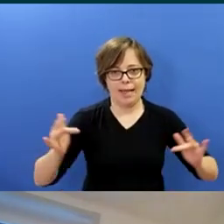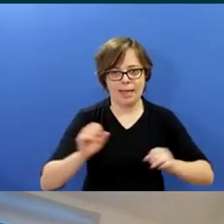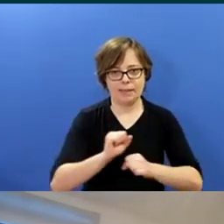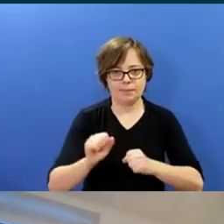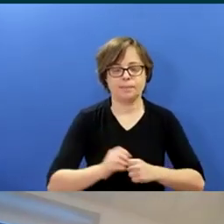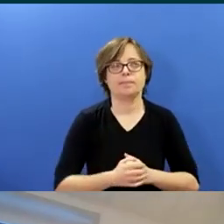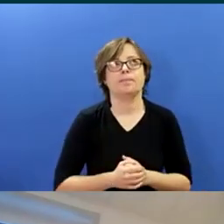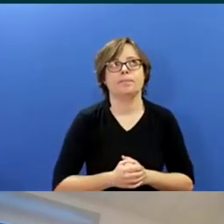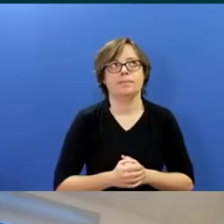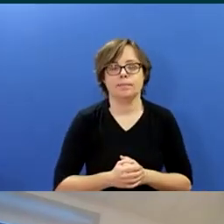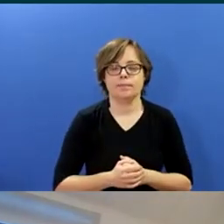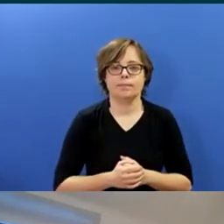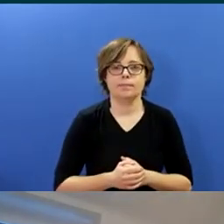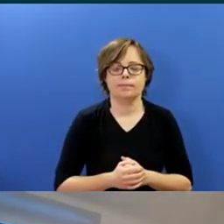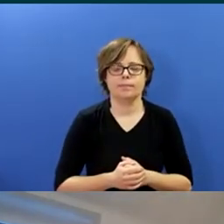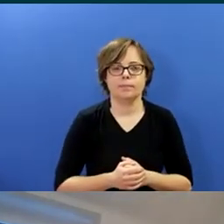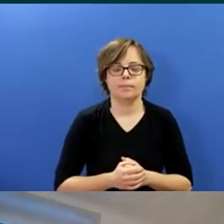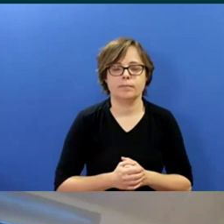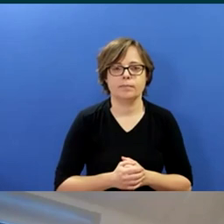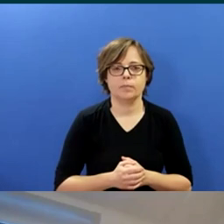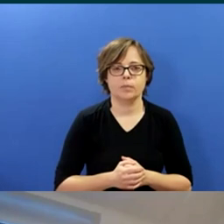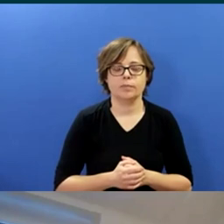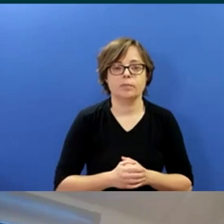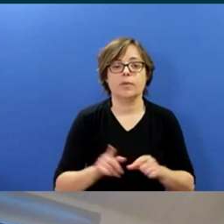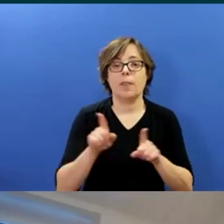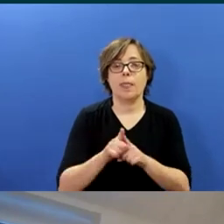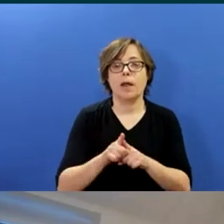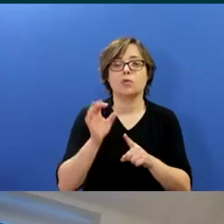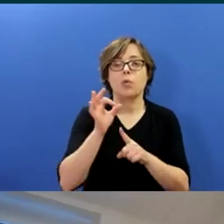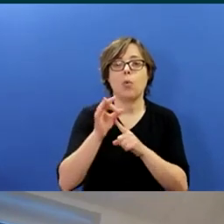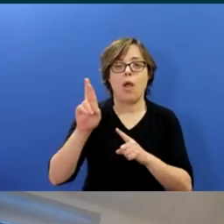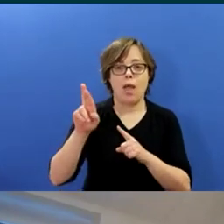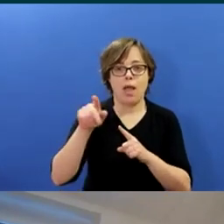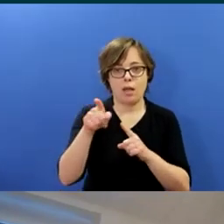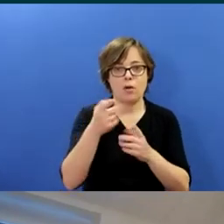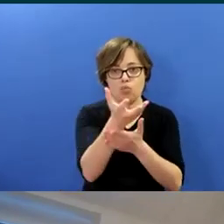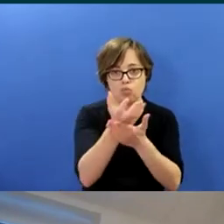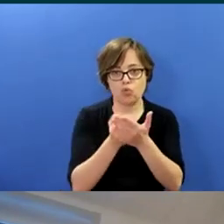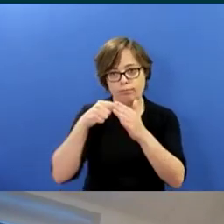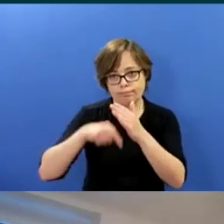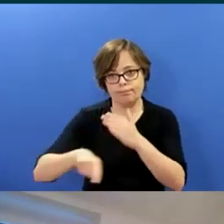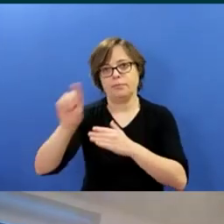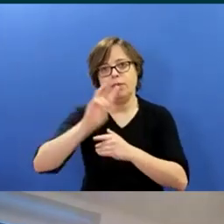www.klimatun2050.ch. I also have a QR code here that you can scan, where you